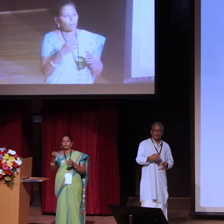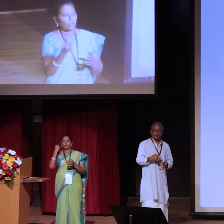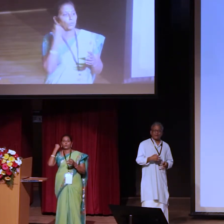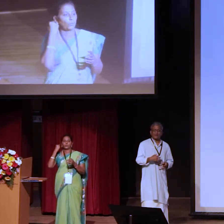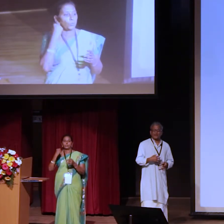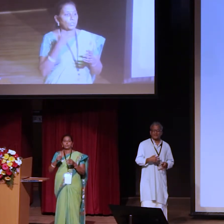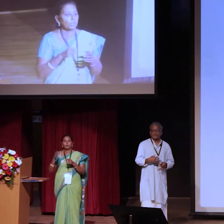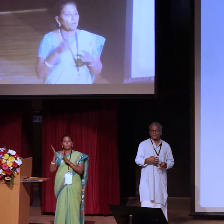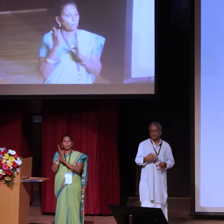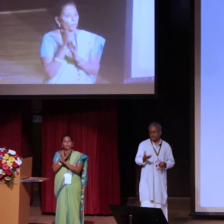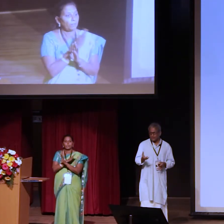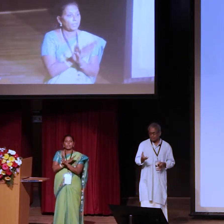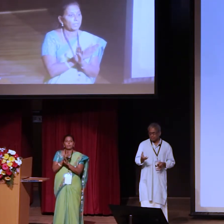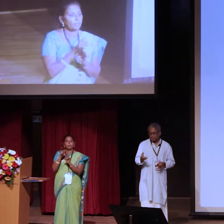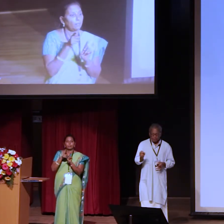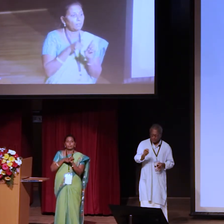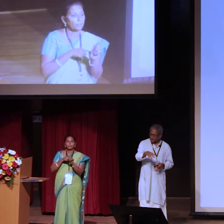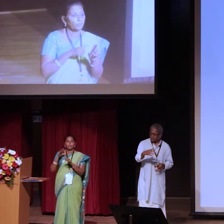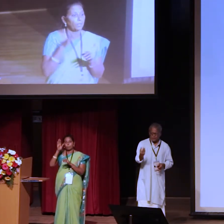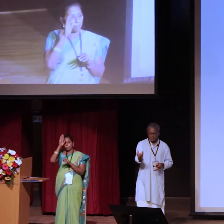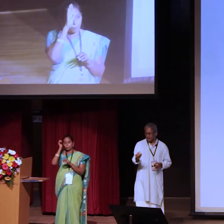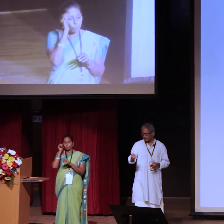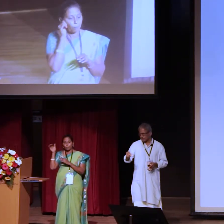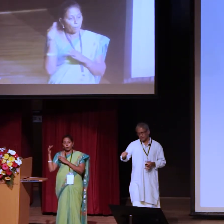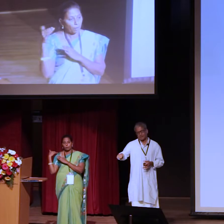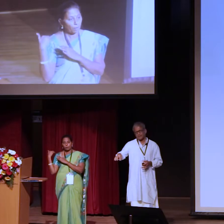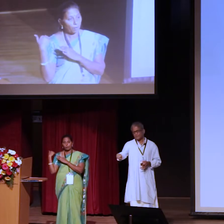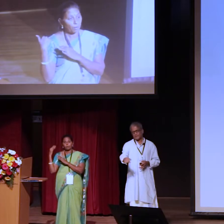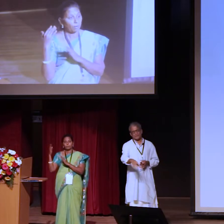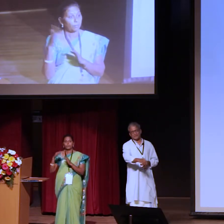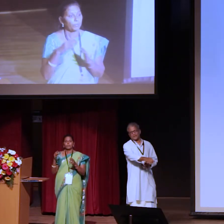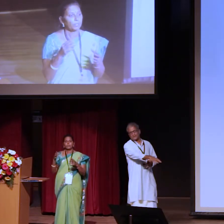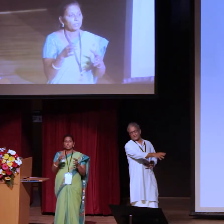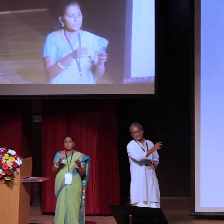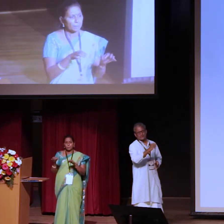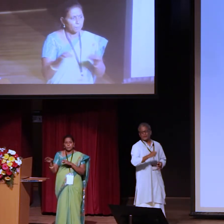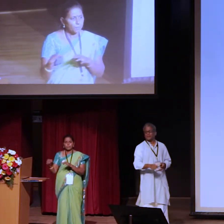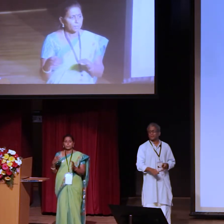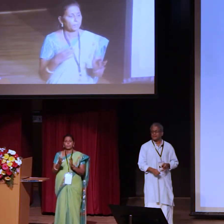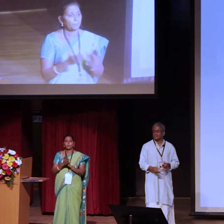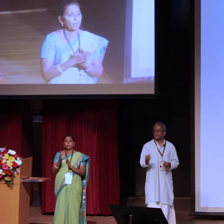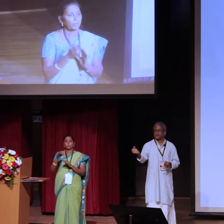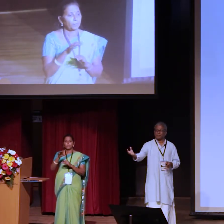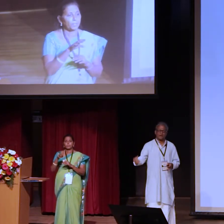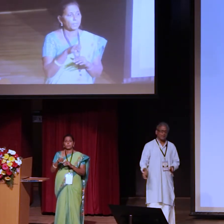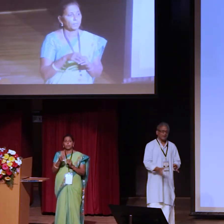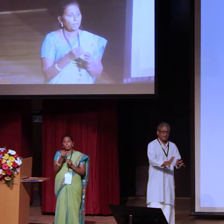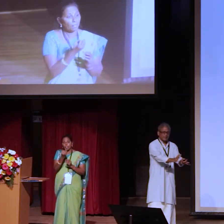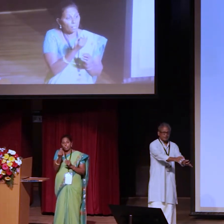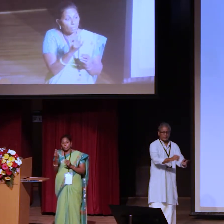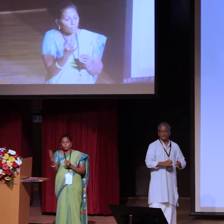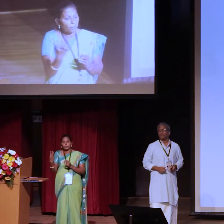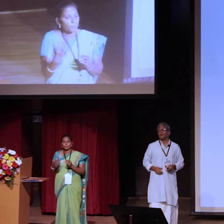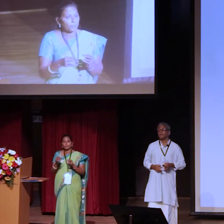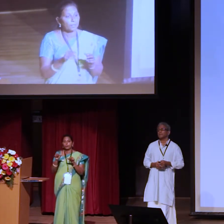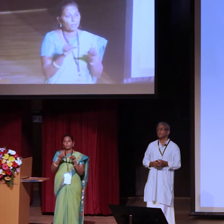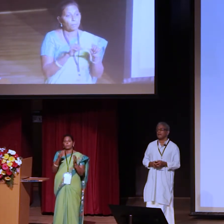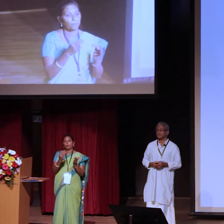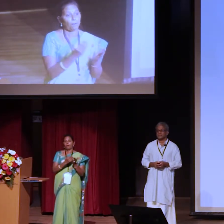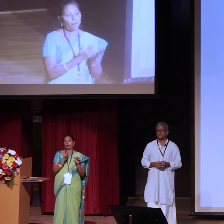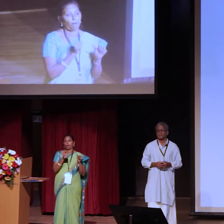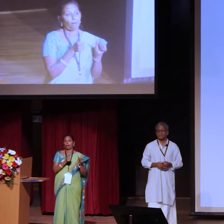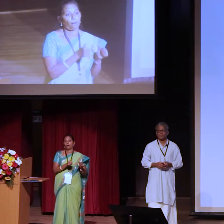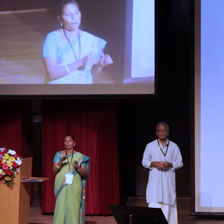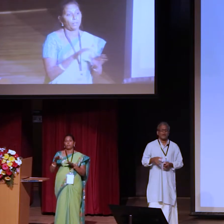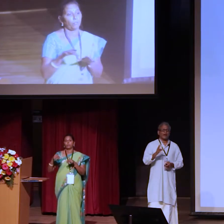day we will call the parent and say, look, pick up 3 balls, some chickpeas or some other piece, some number, keep them ready for this